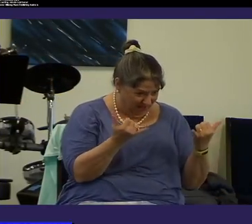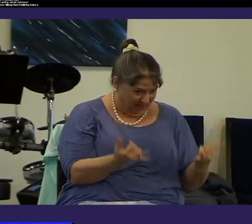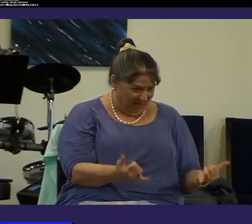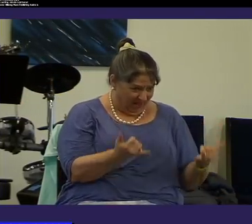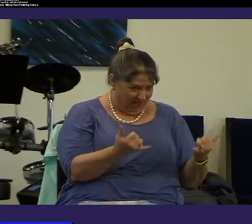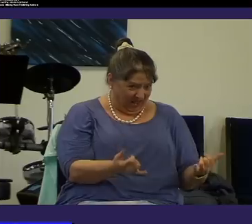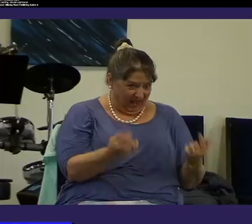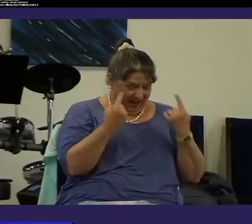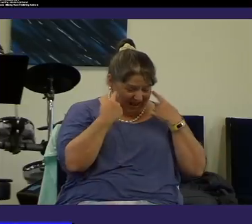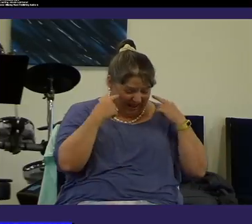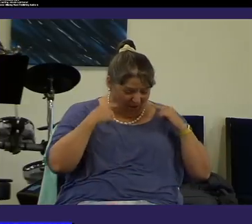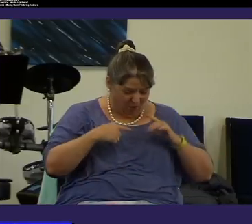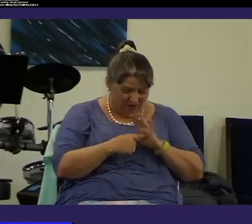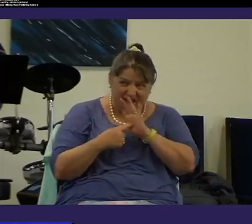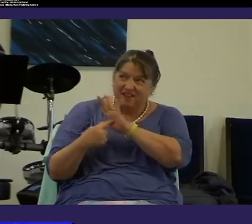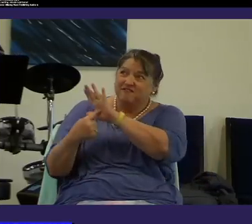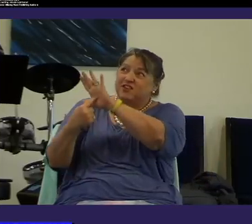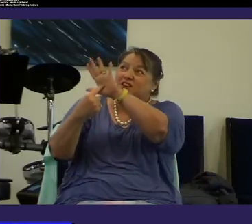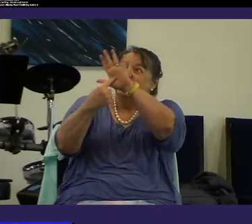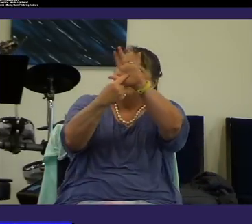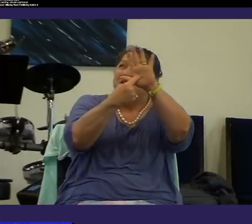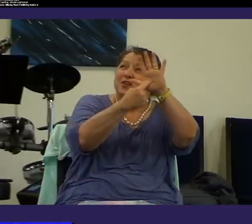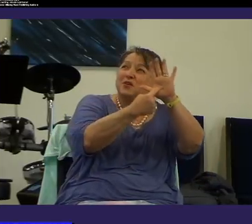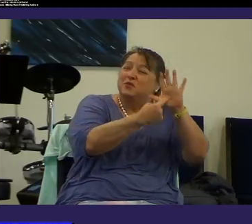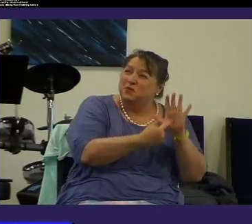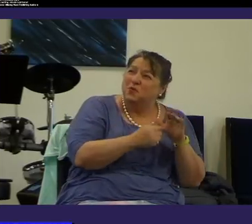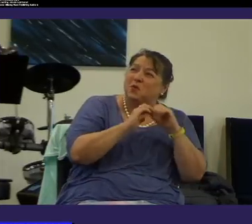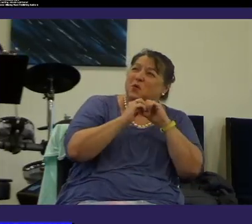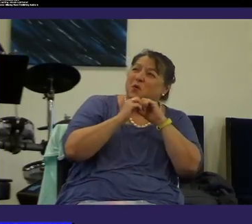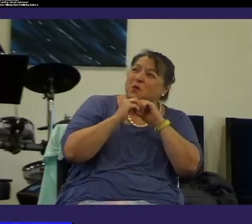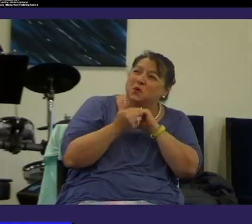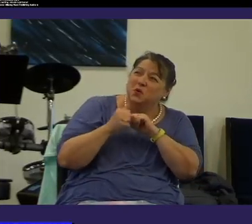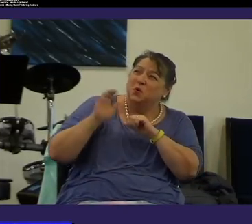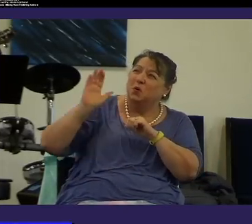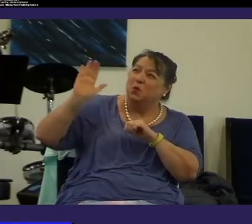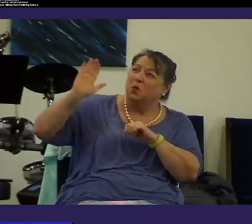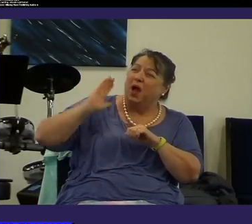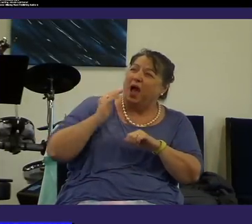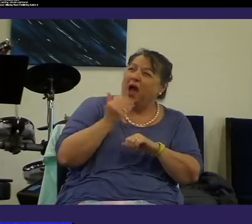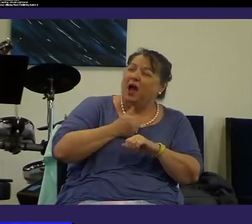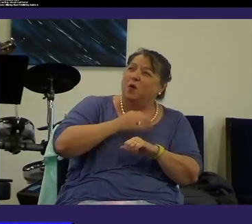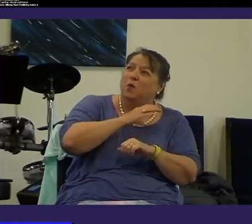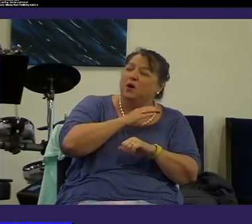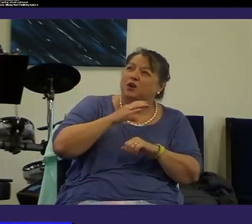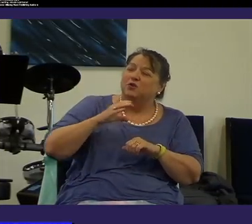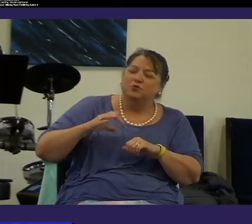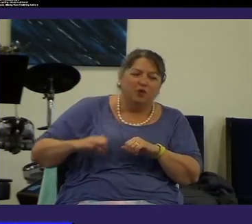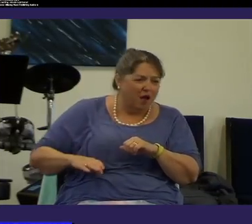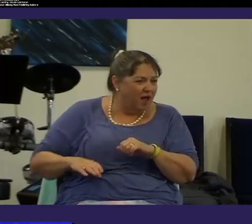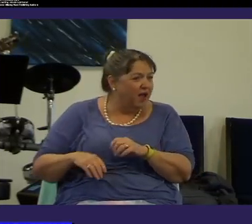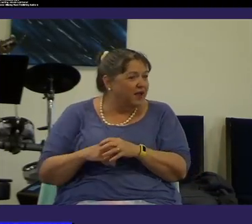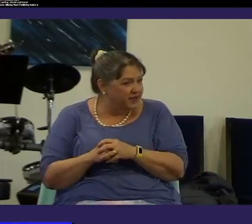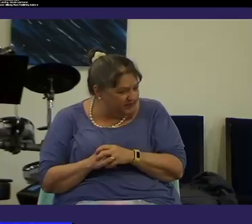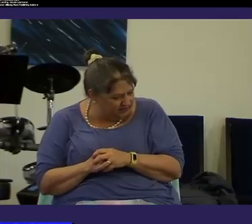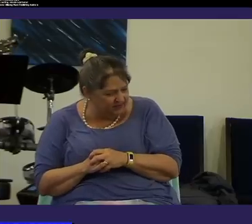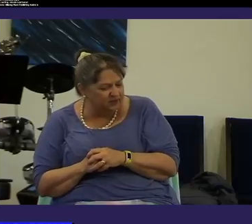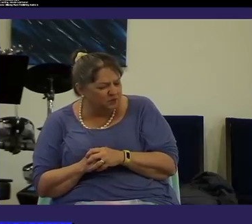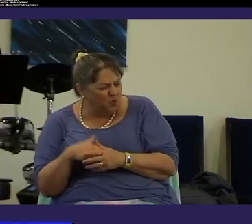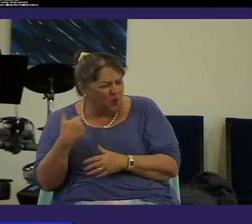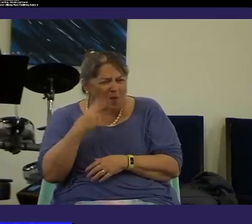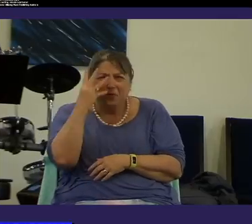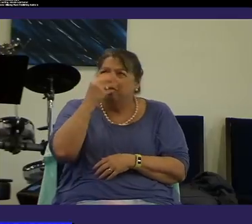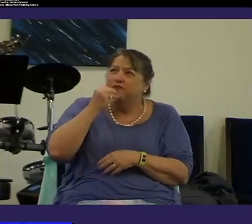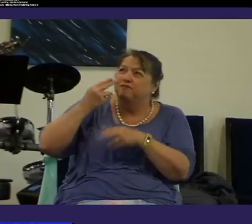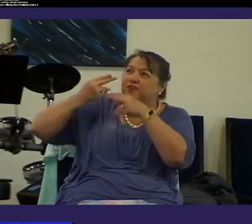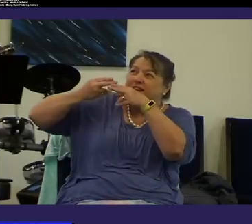creation, now revealed in you, our Christ.